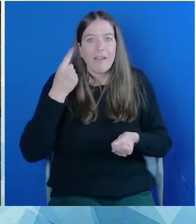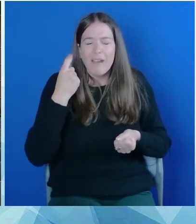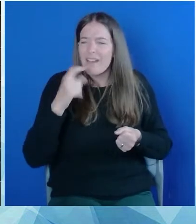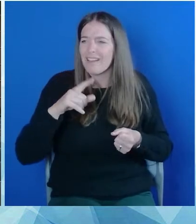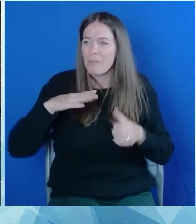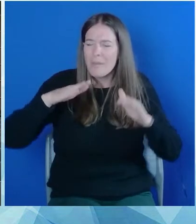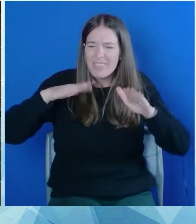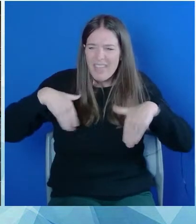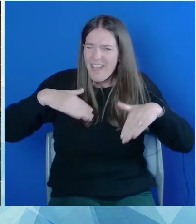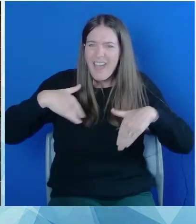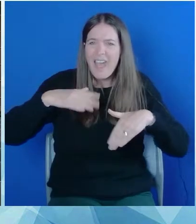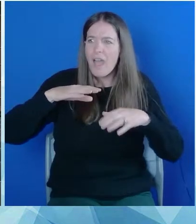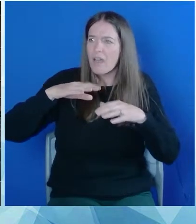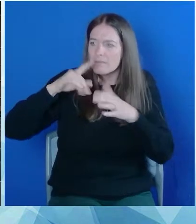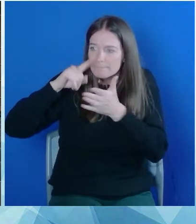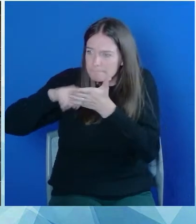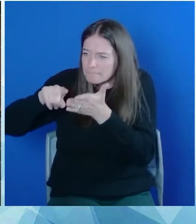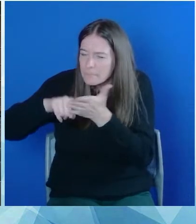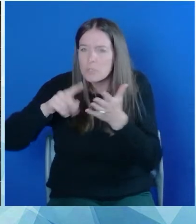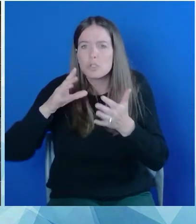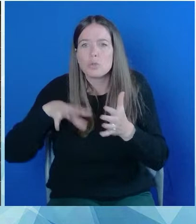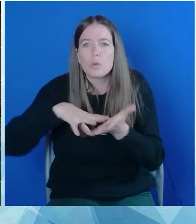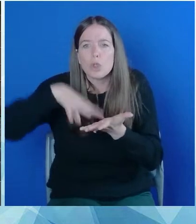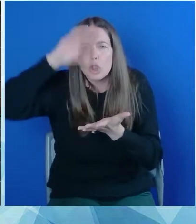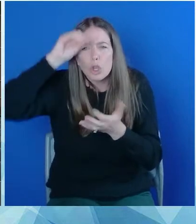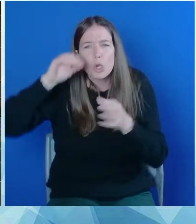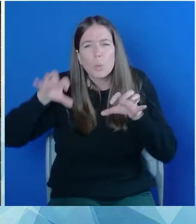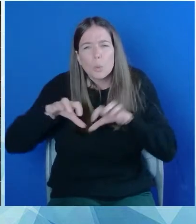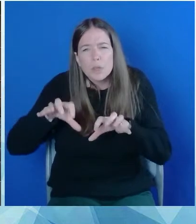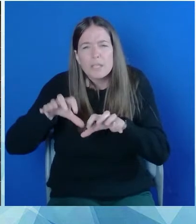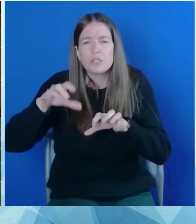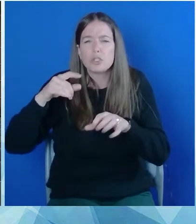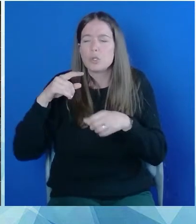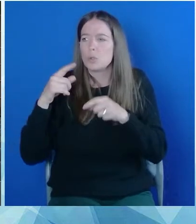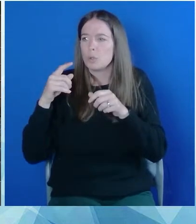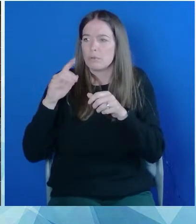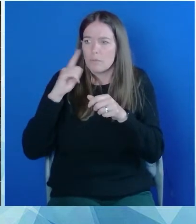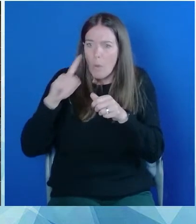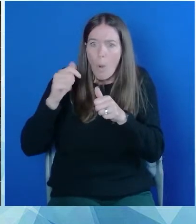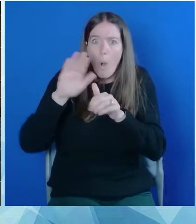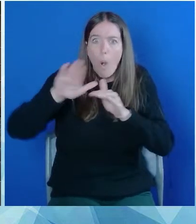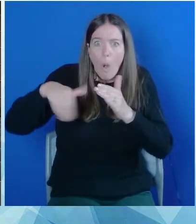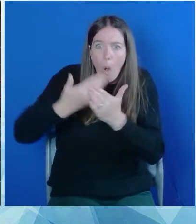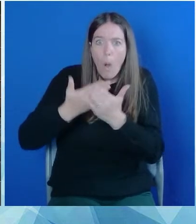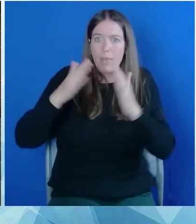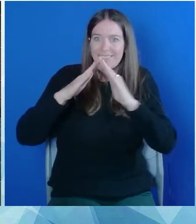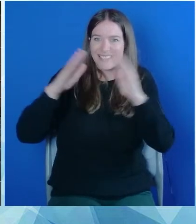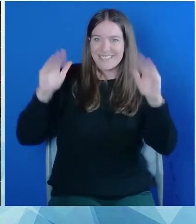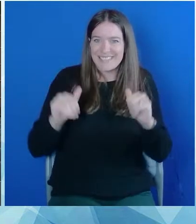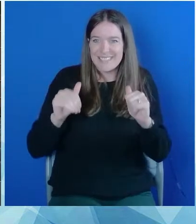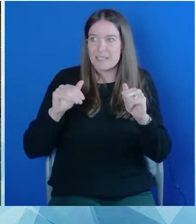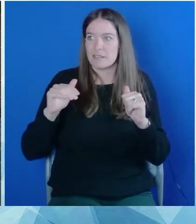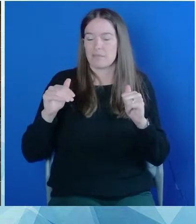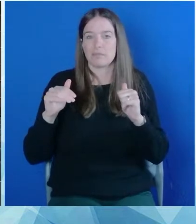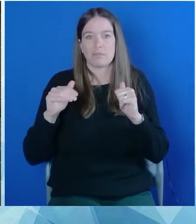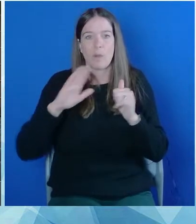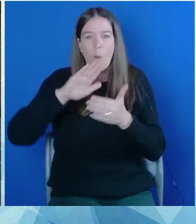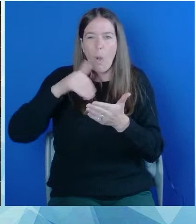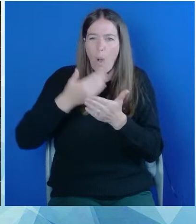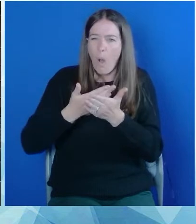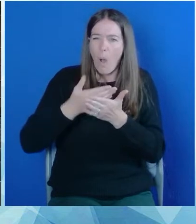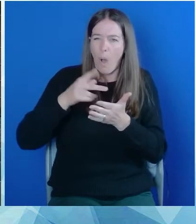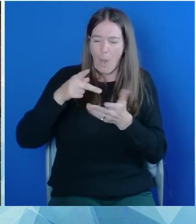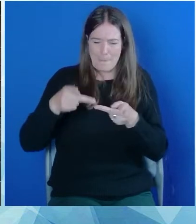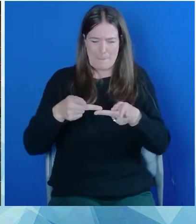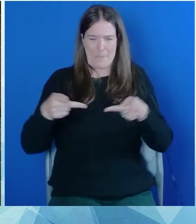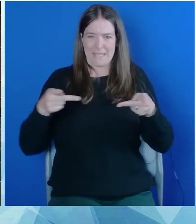all the things that the administrative secretaries do for all the systems to run smoothly. Positions have all gone to the upper